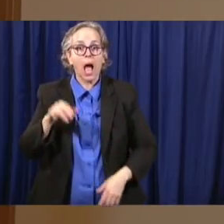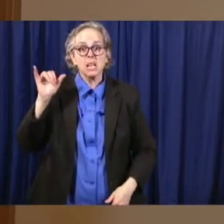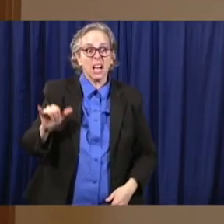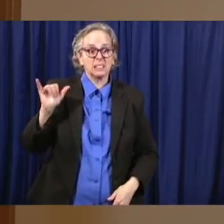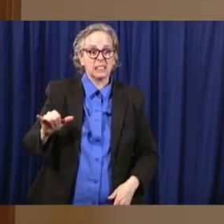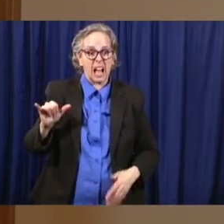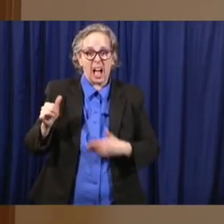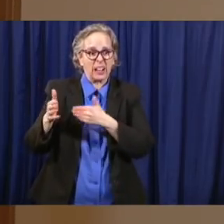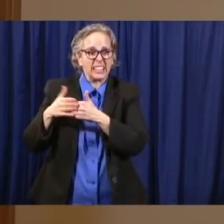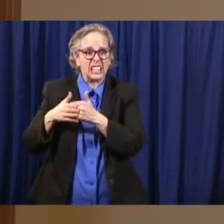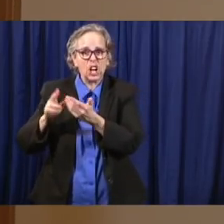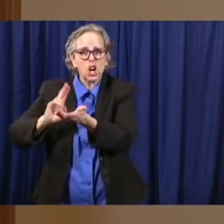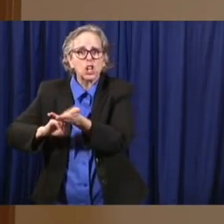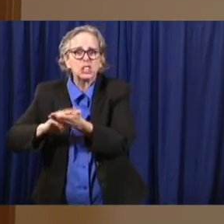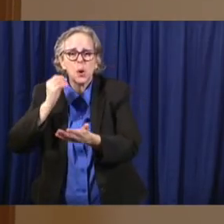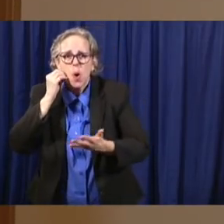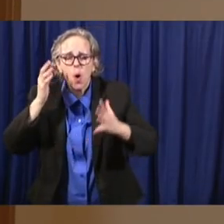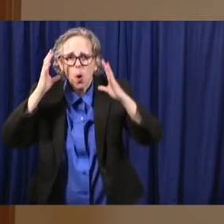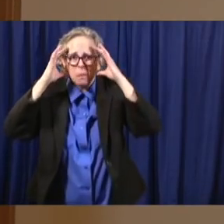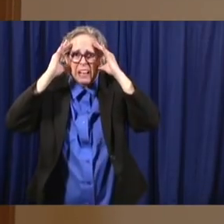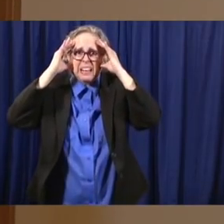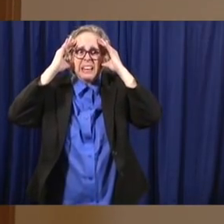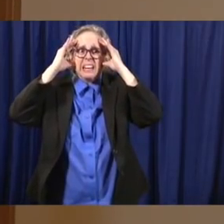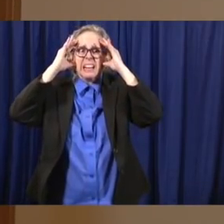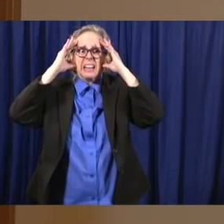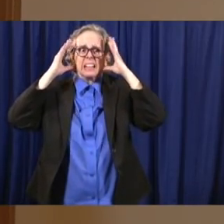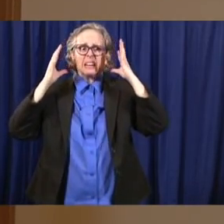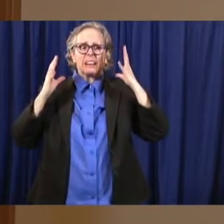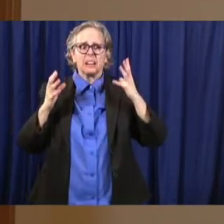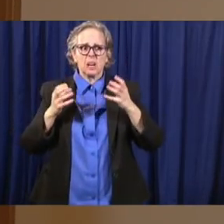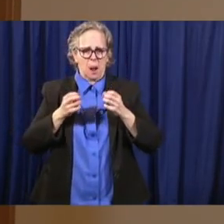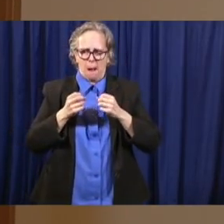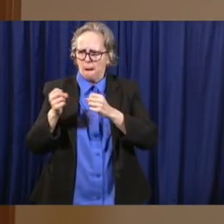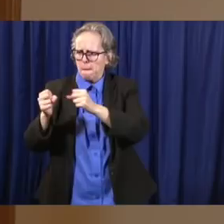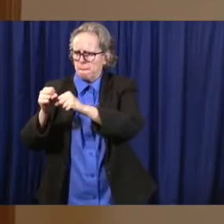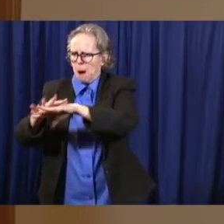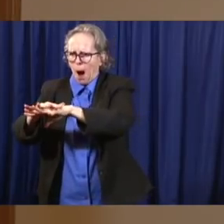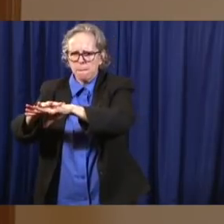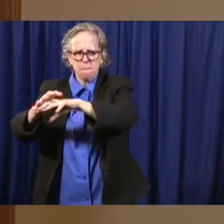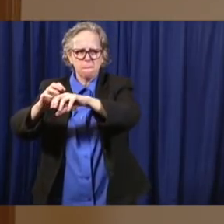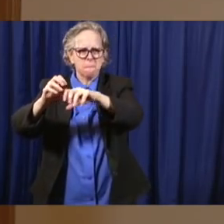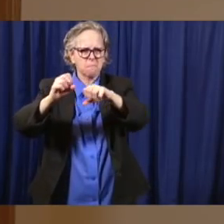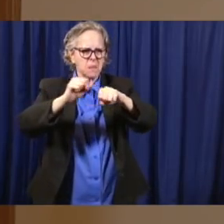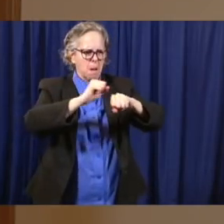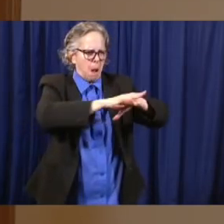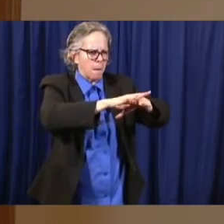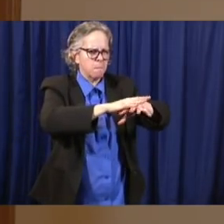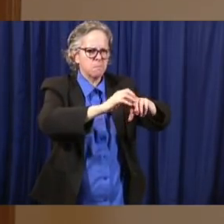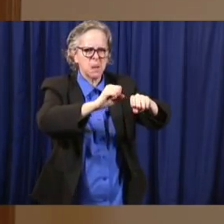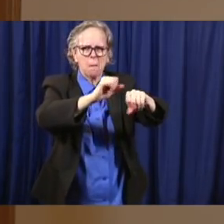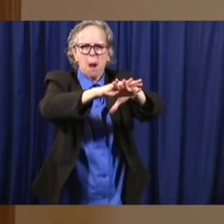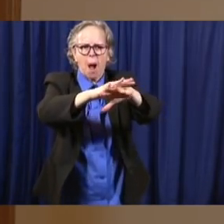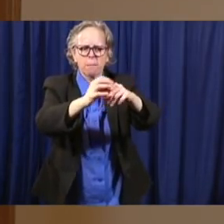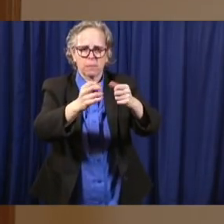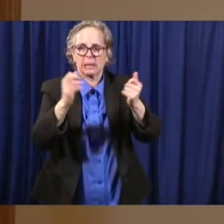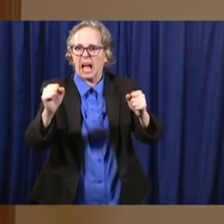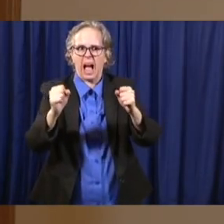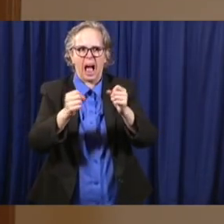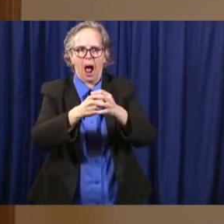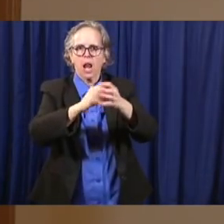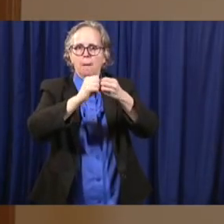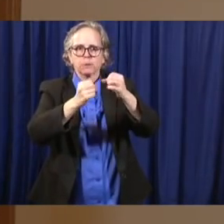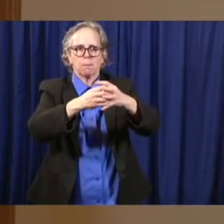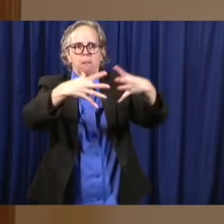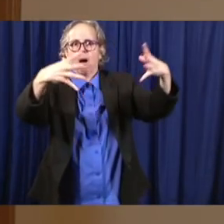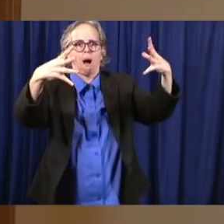spots that'll flare up, they'll recede, they can flare up again. That's why we're building a hospital system alongside our